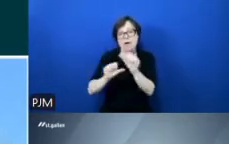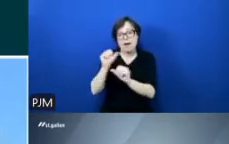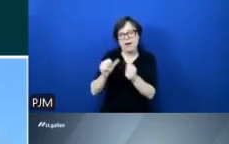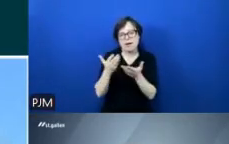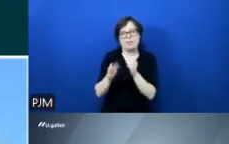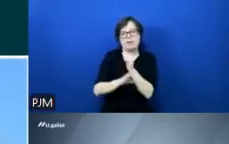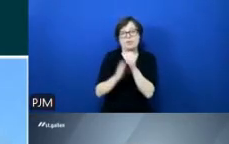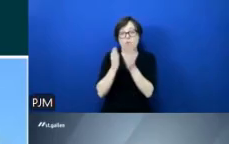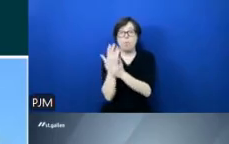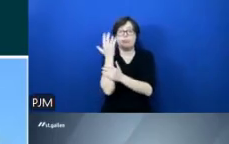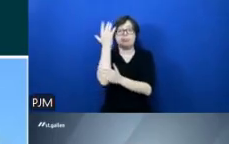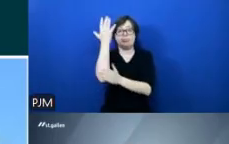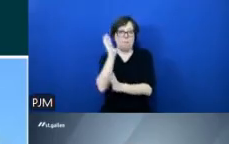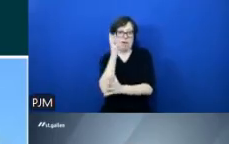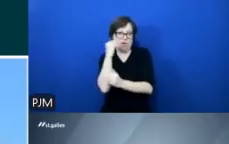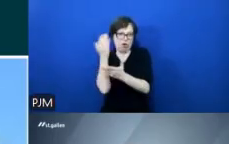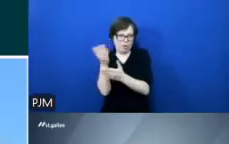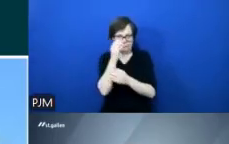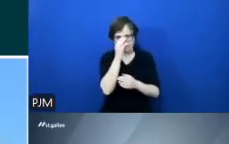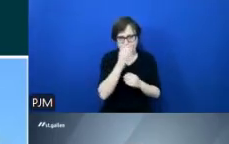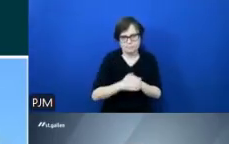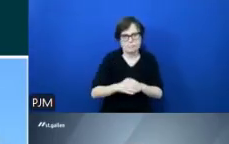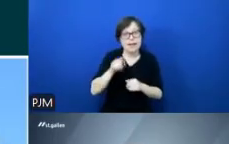the trees grow enough.